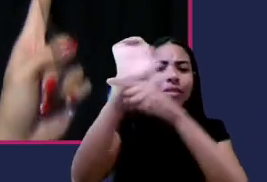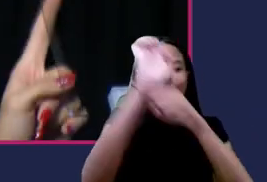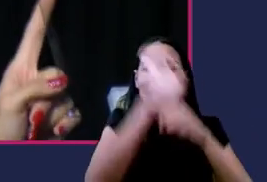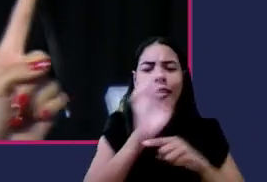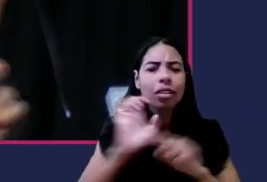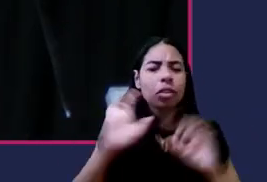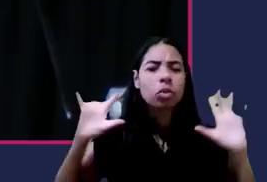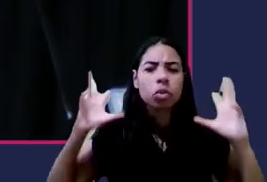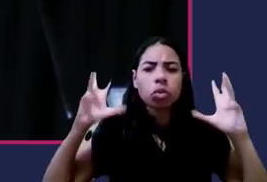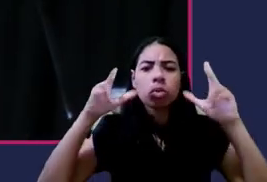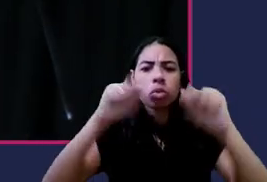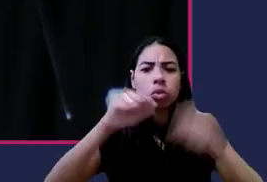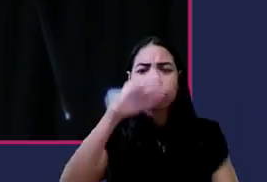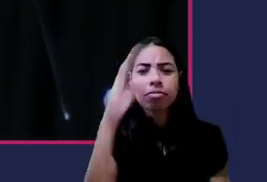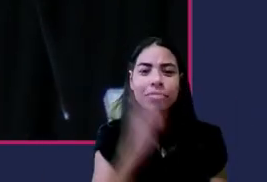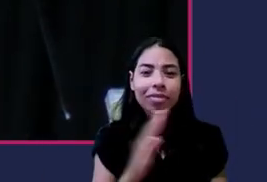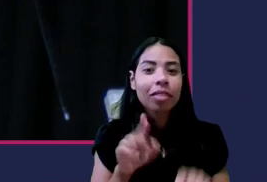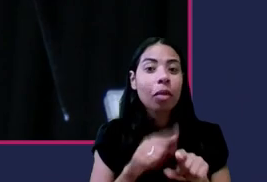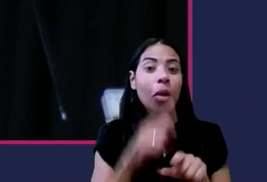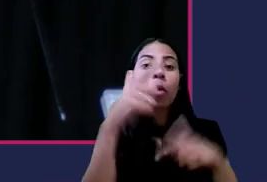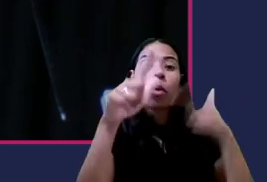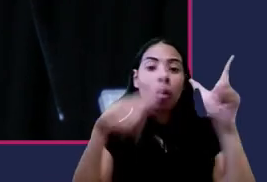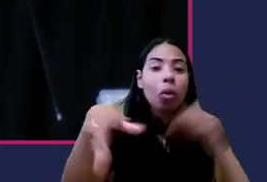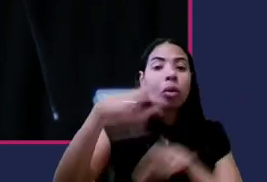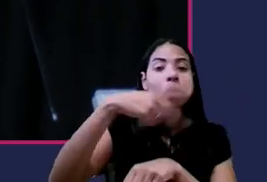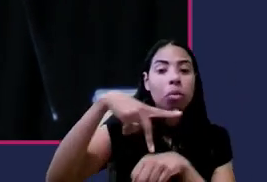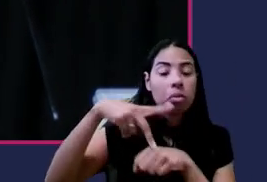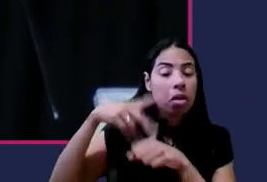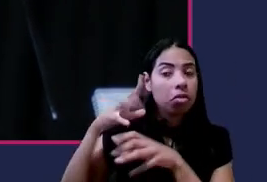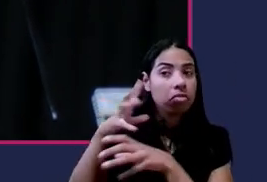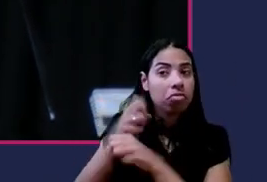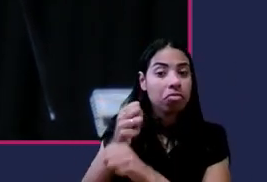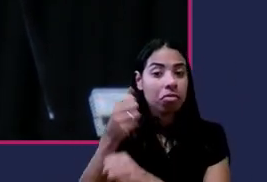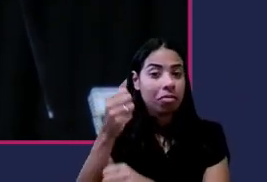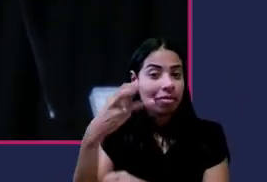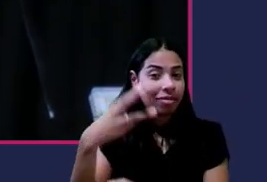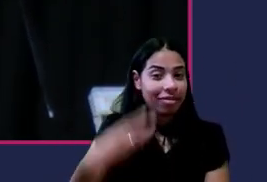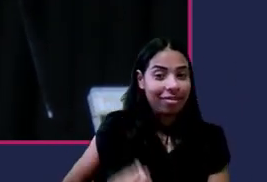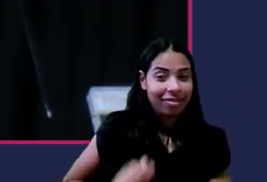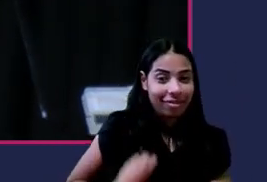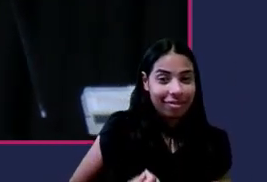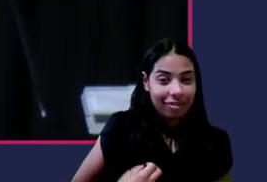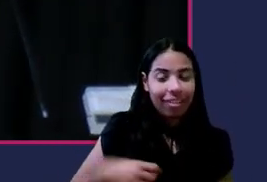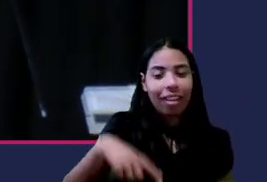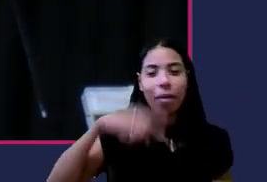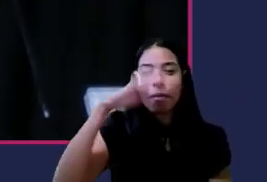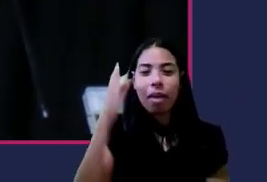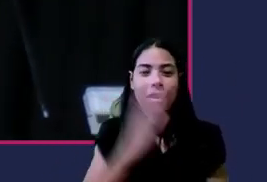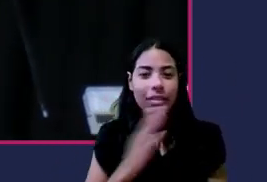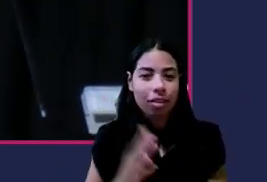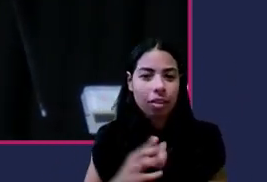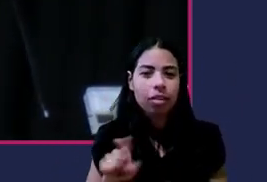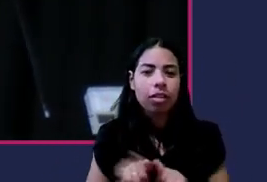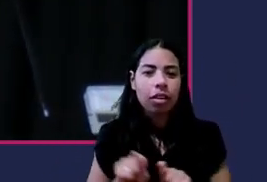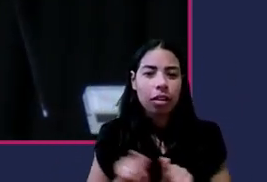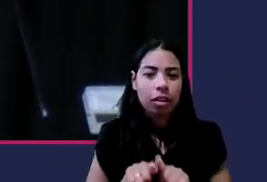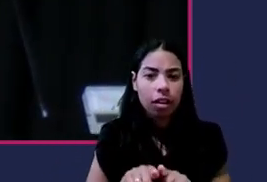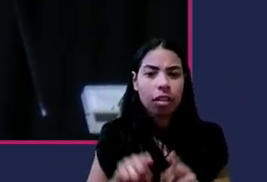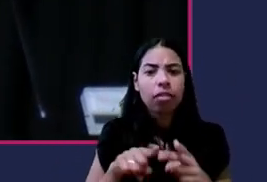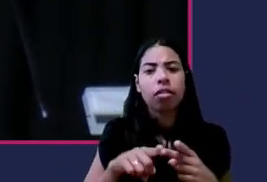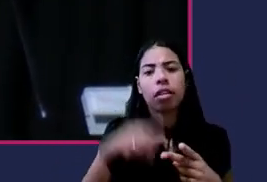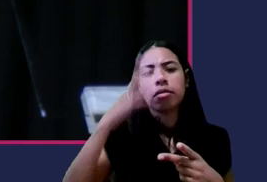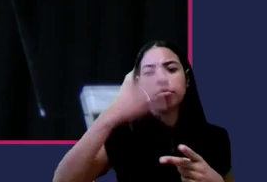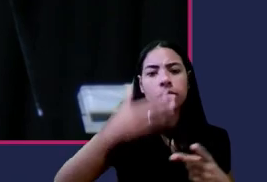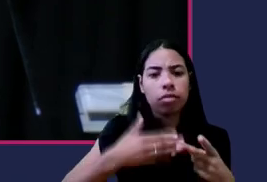from different Brazilian states and also different countries. We have 13 different nations. Before Brazil, we have people